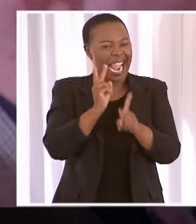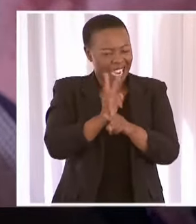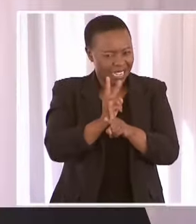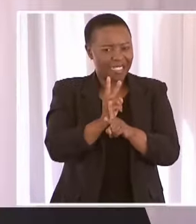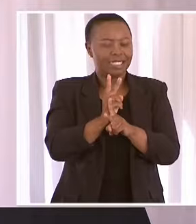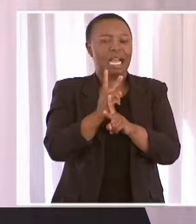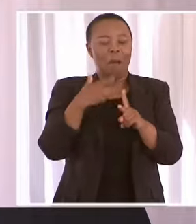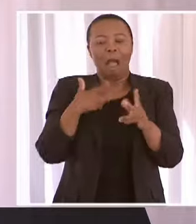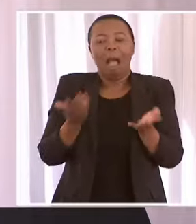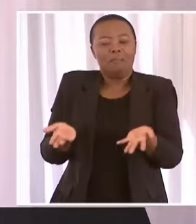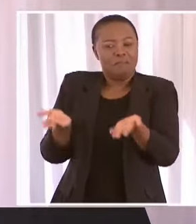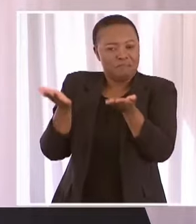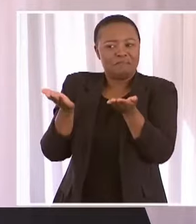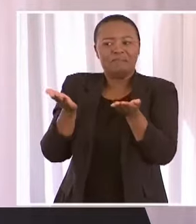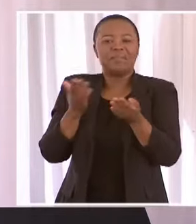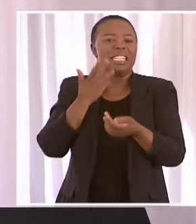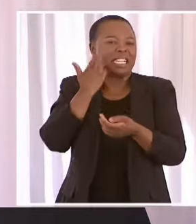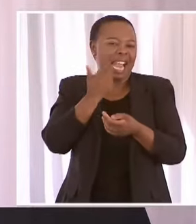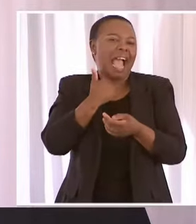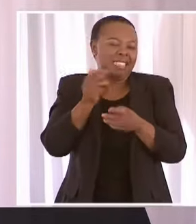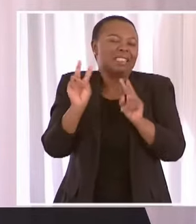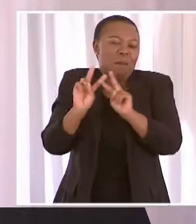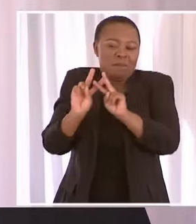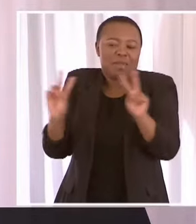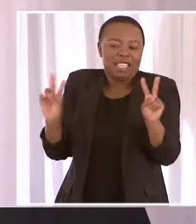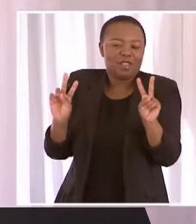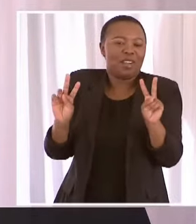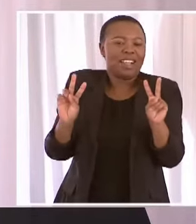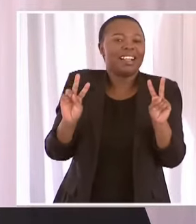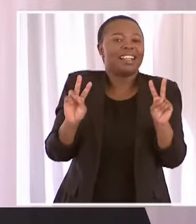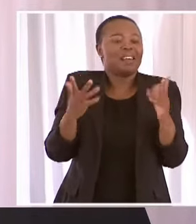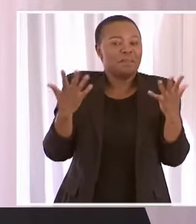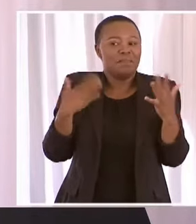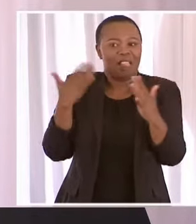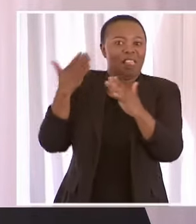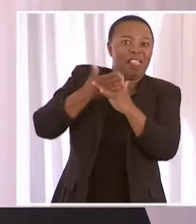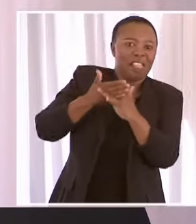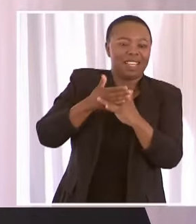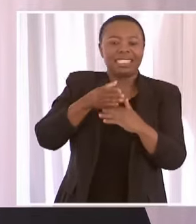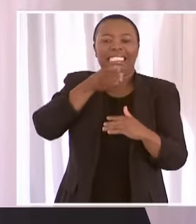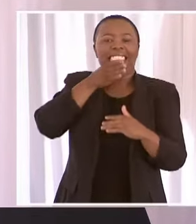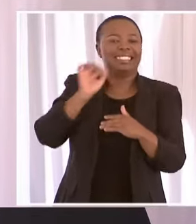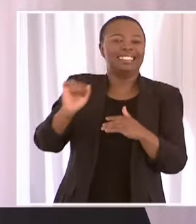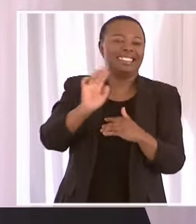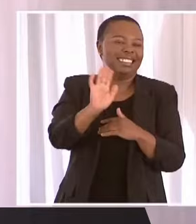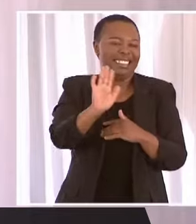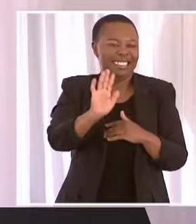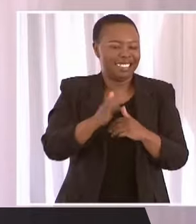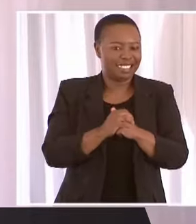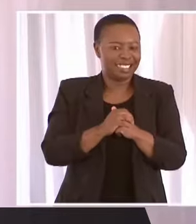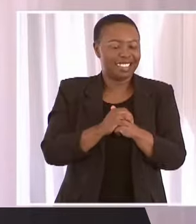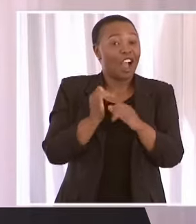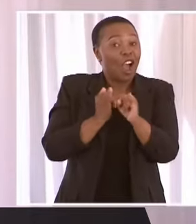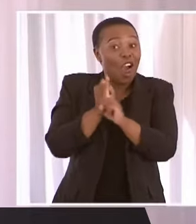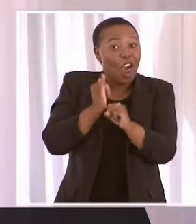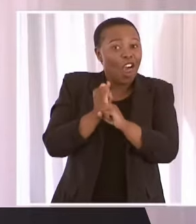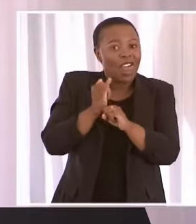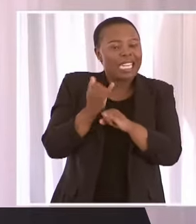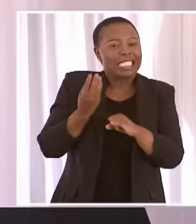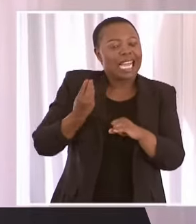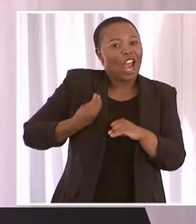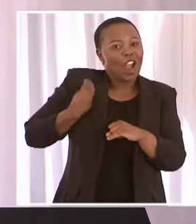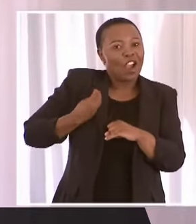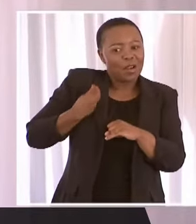allowing him to have a nice and very peaceful, largely uninterrupted drink. At an early age, I should have learned that was